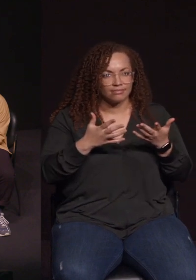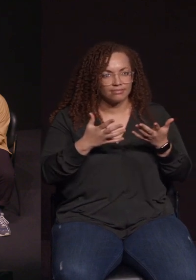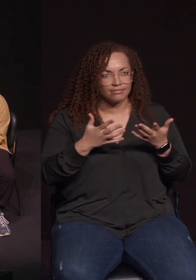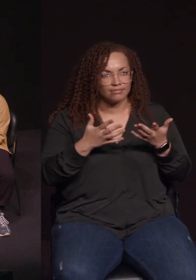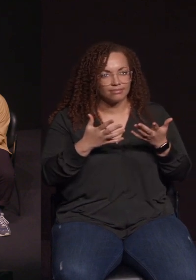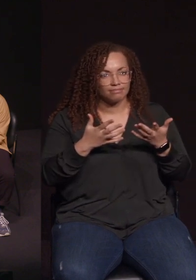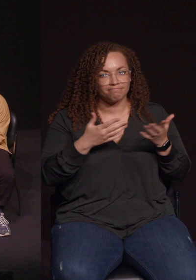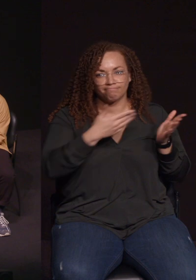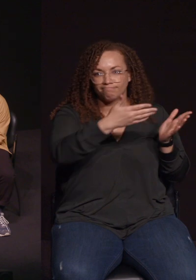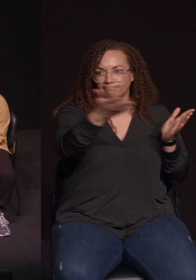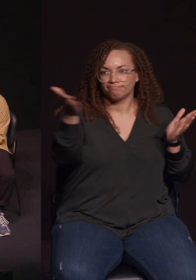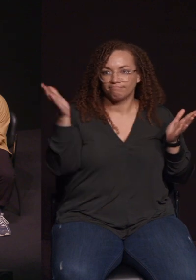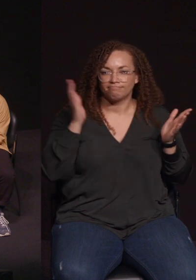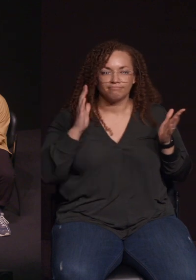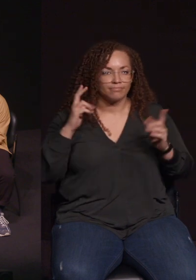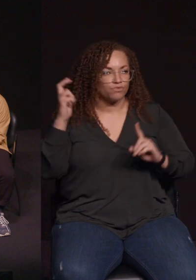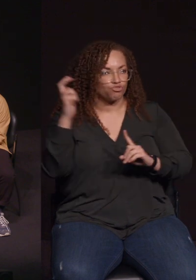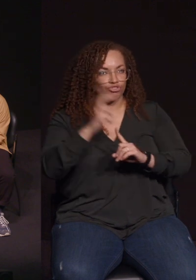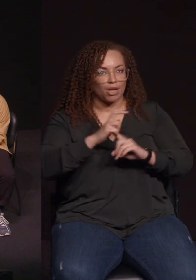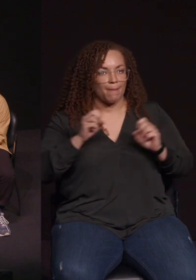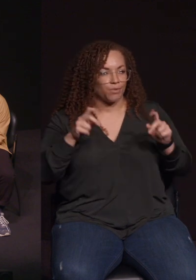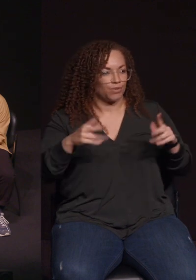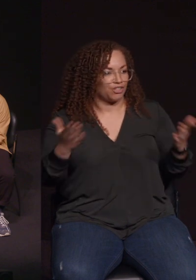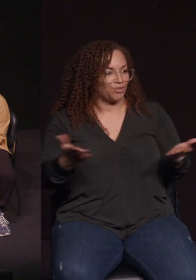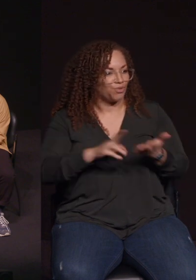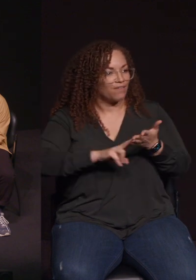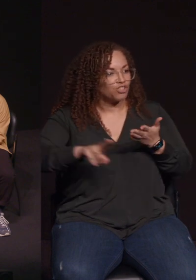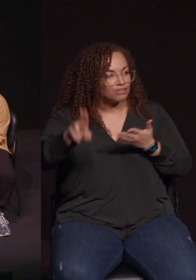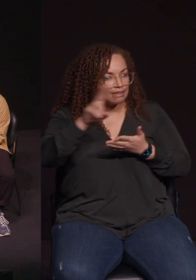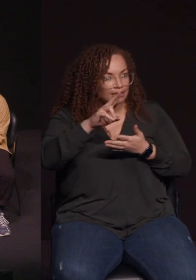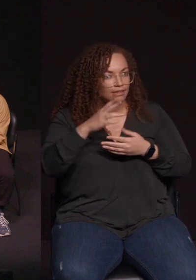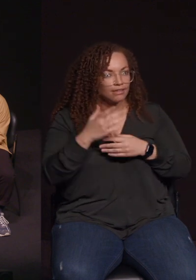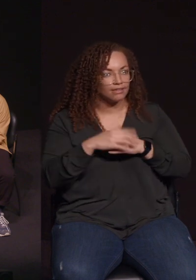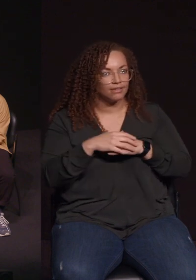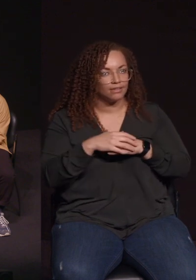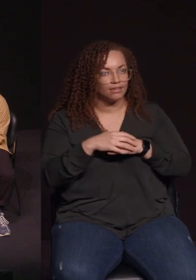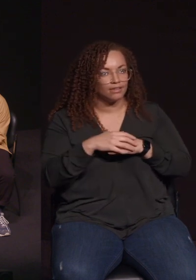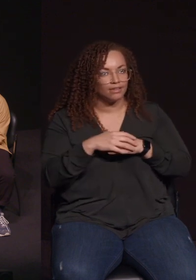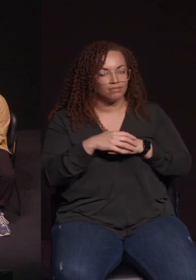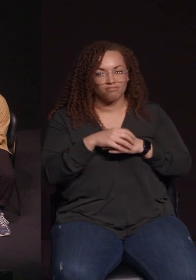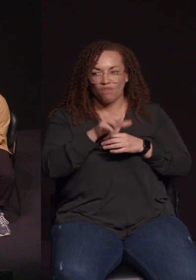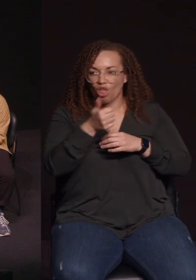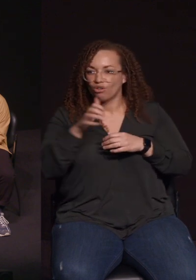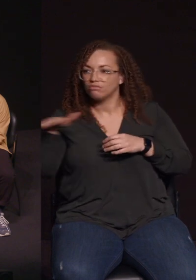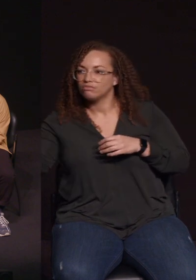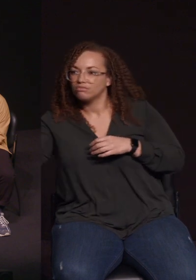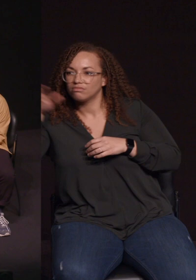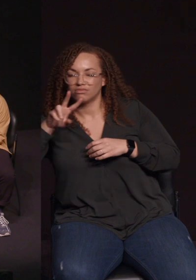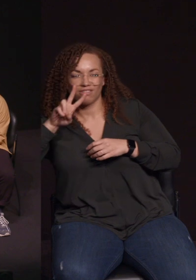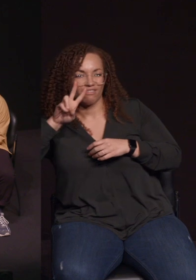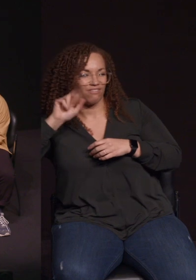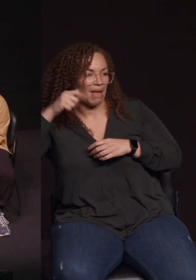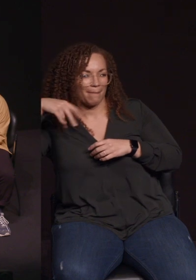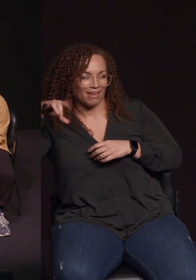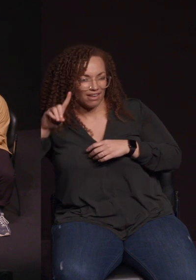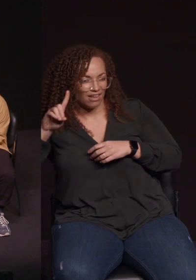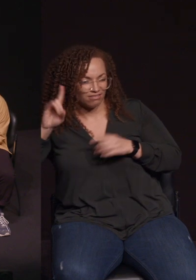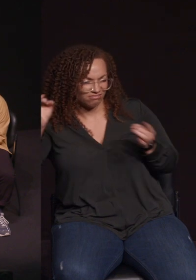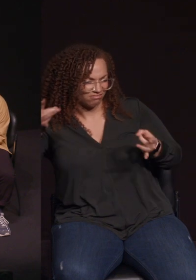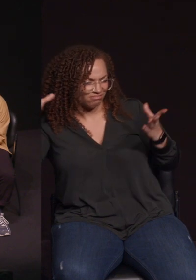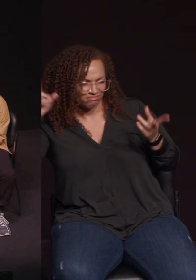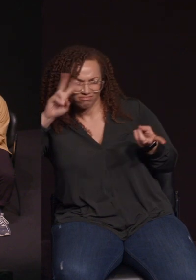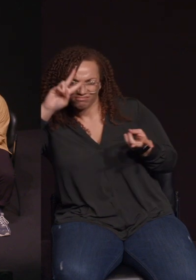brilliant opportunity here in open university, but the rest of the space is like vapid, it's void, it's violent. And